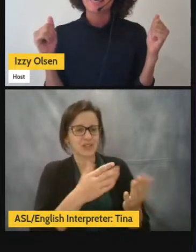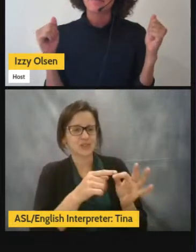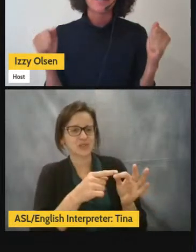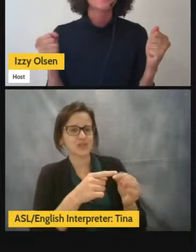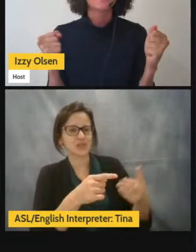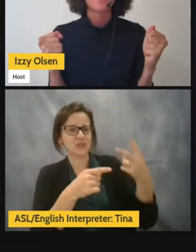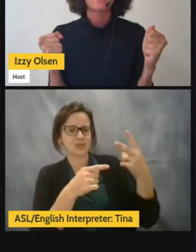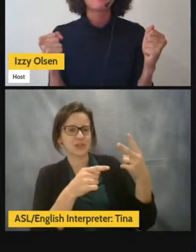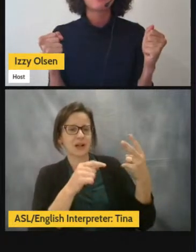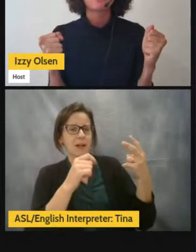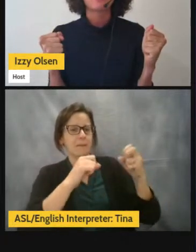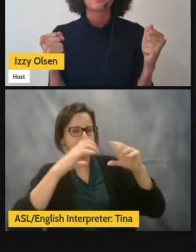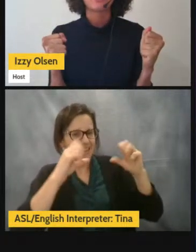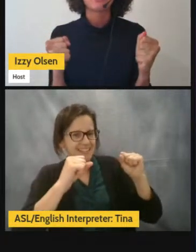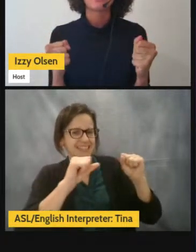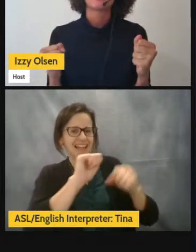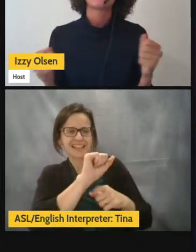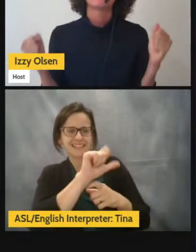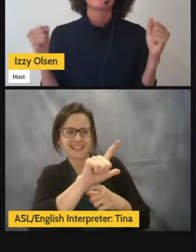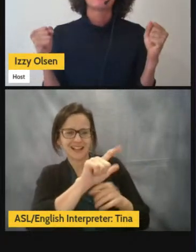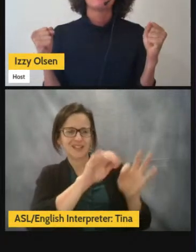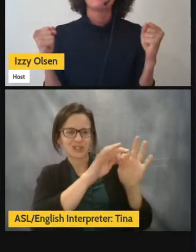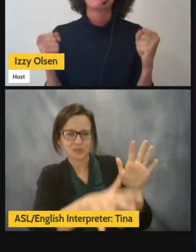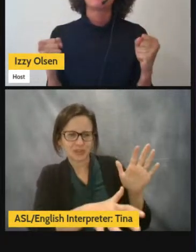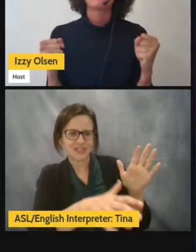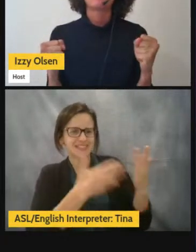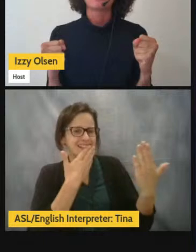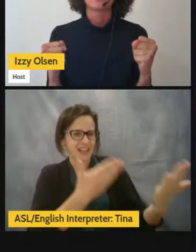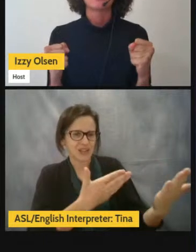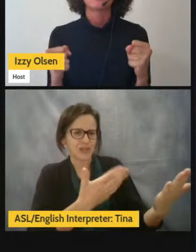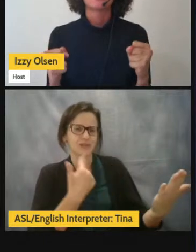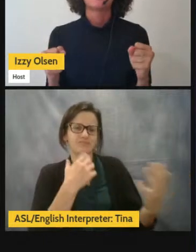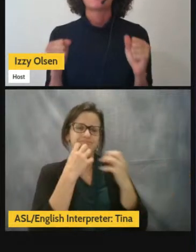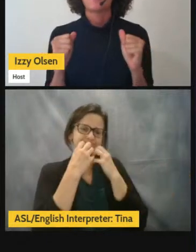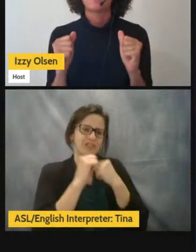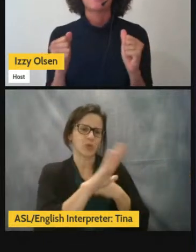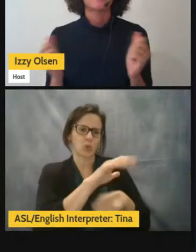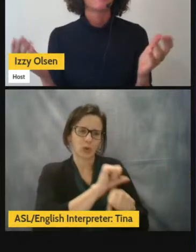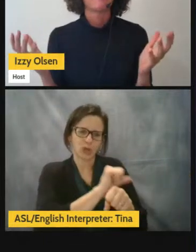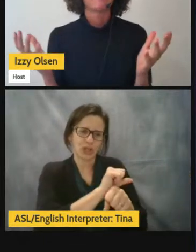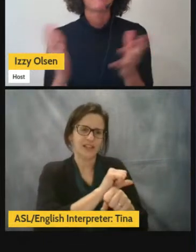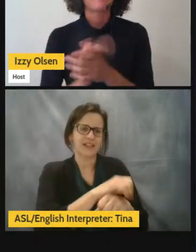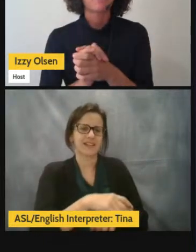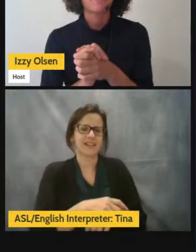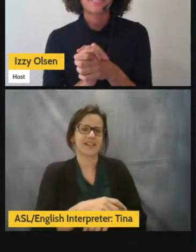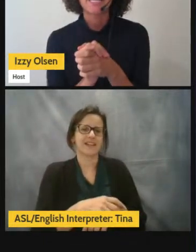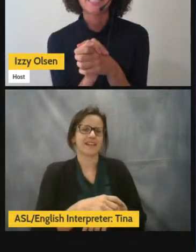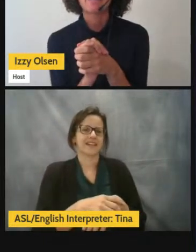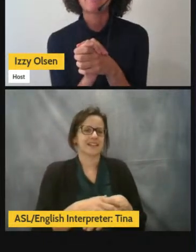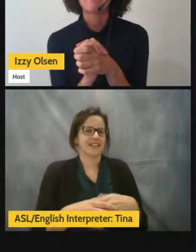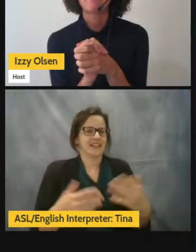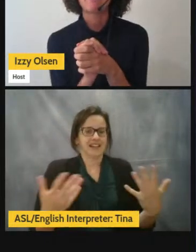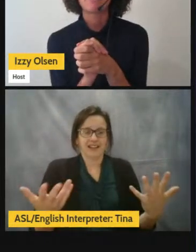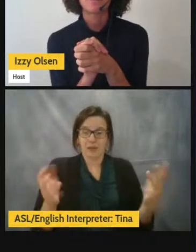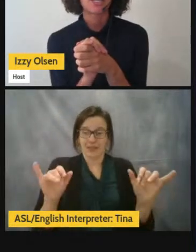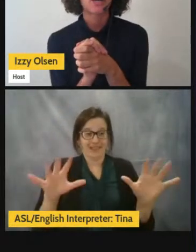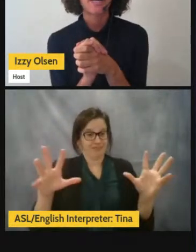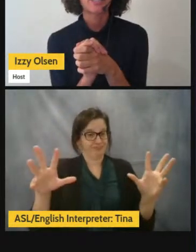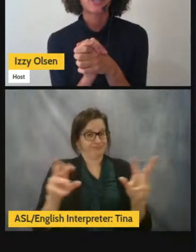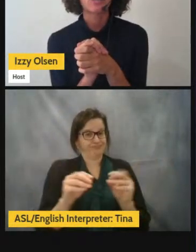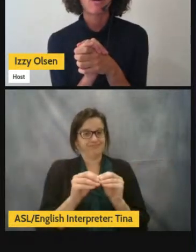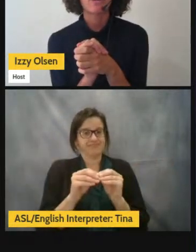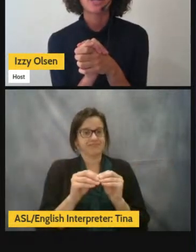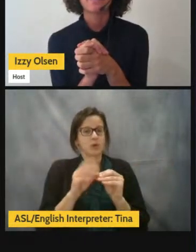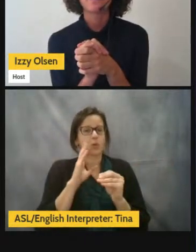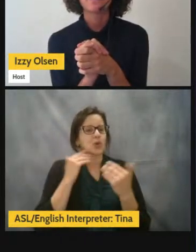amazing American Sign Language interpreters. We value your work. And with that said, I'm going to go